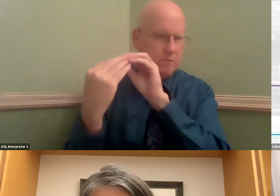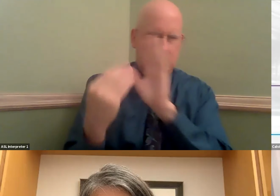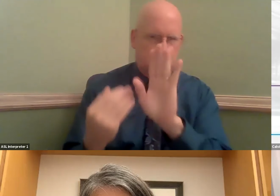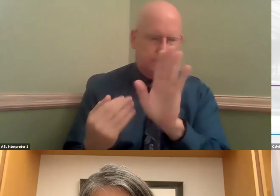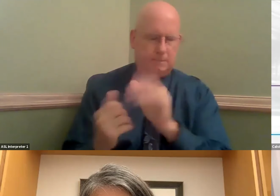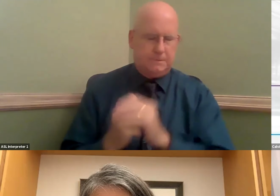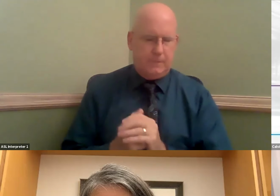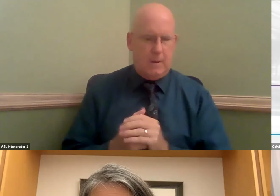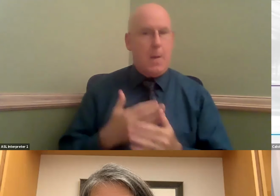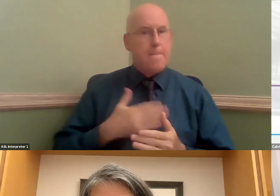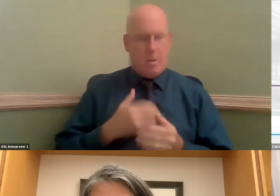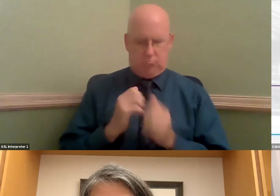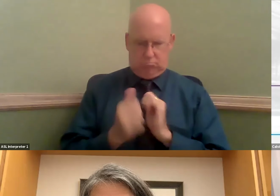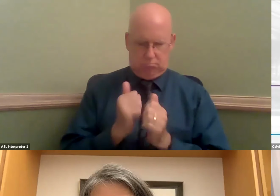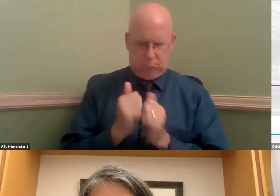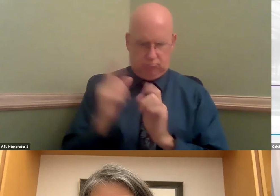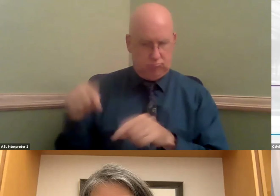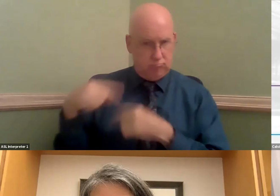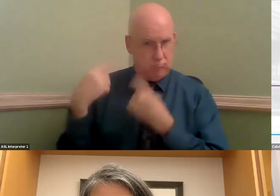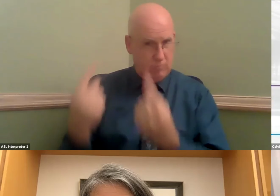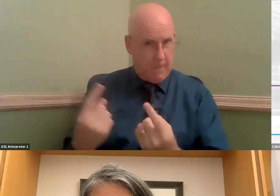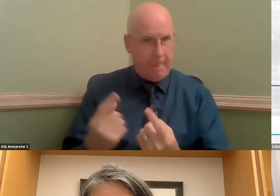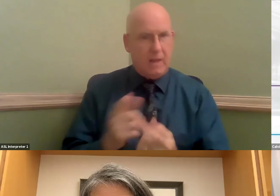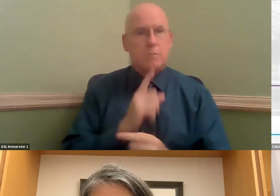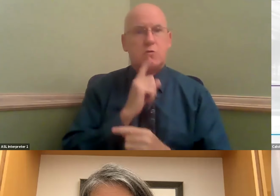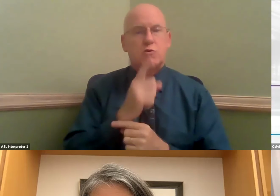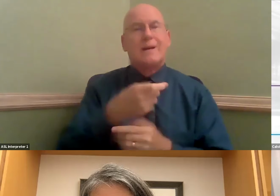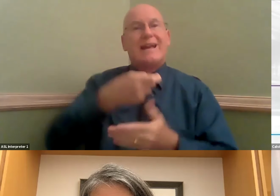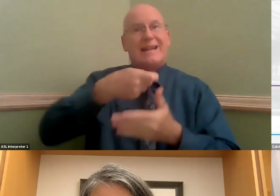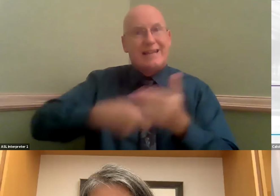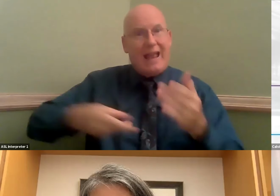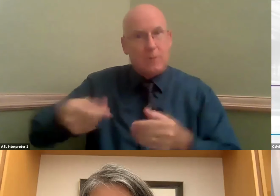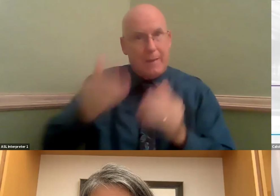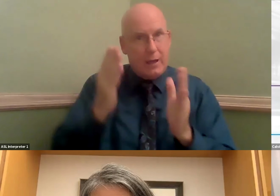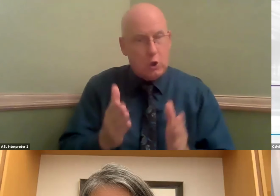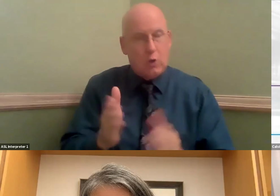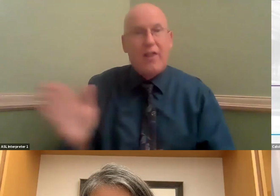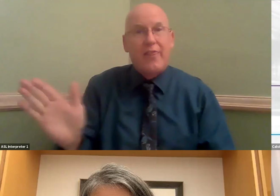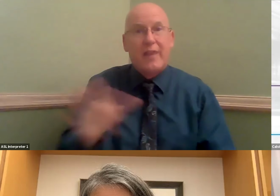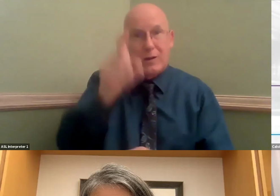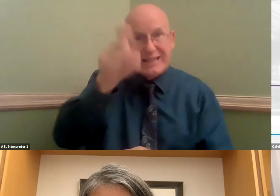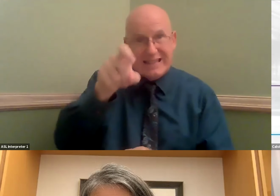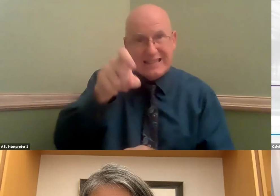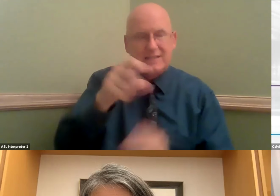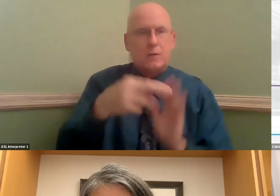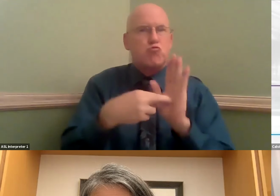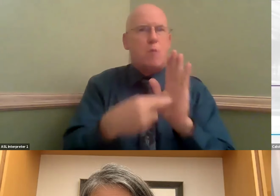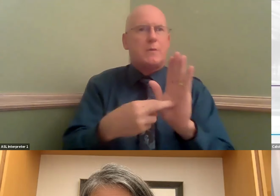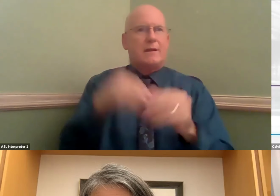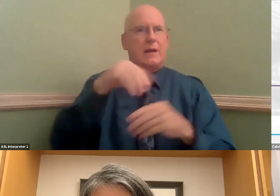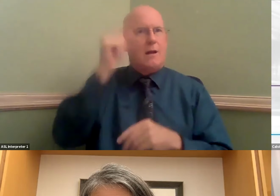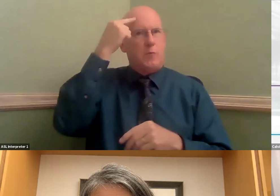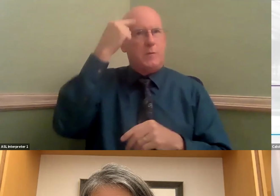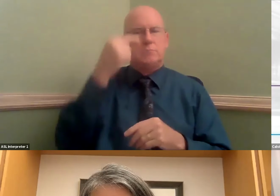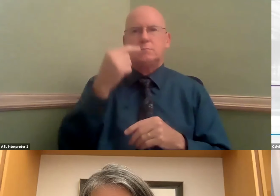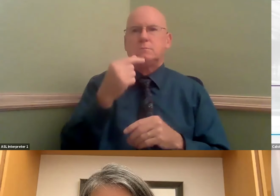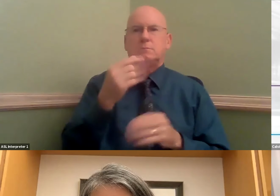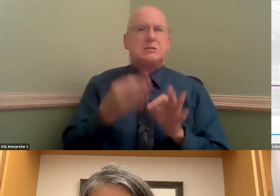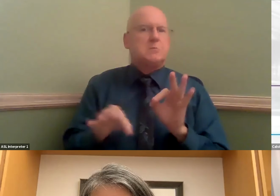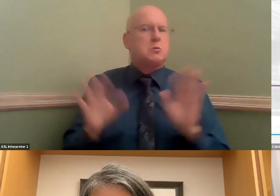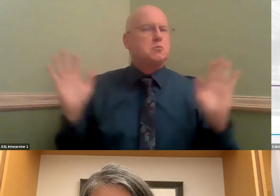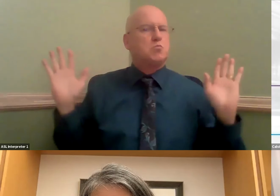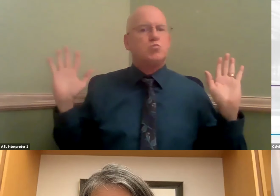been from day one about making sure that the taxpayers' needs are being represented, plain and simple. You know,